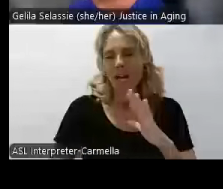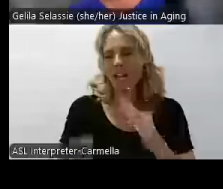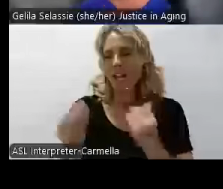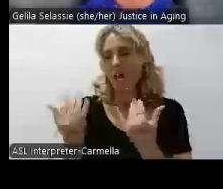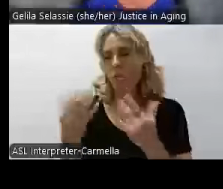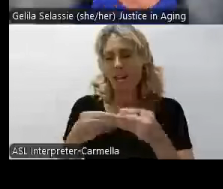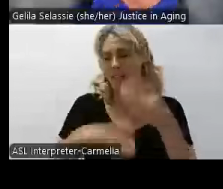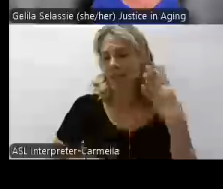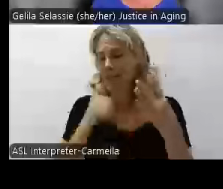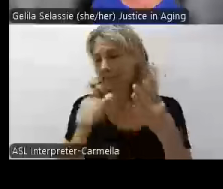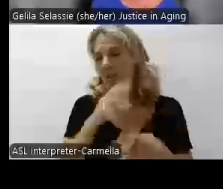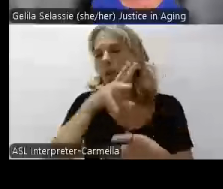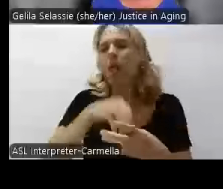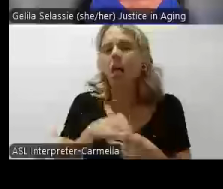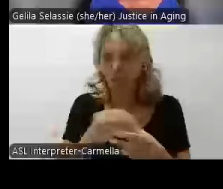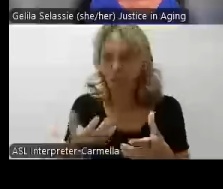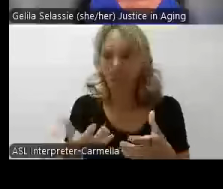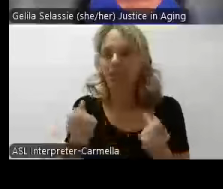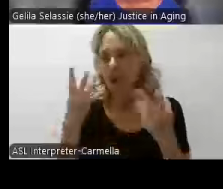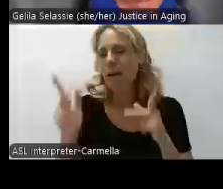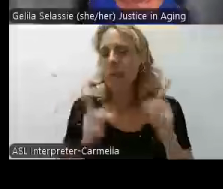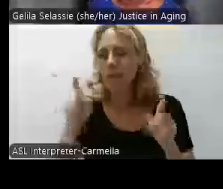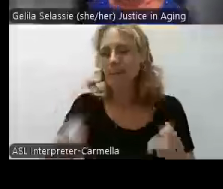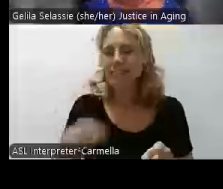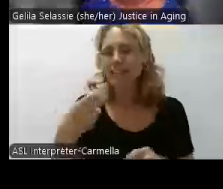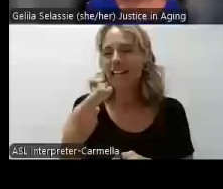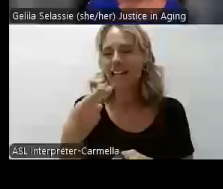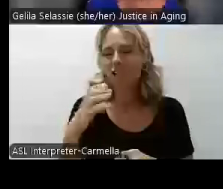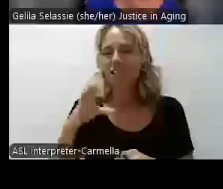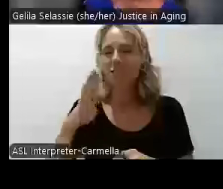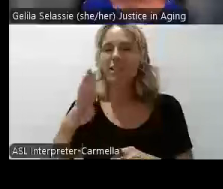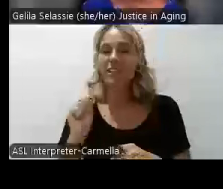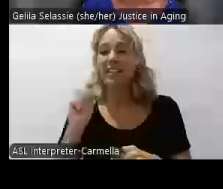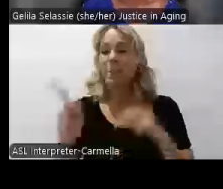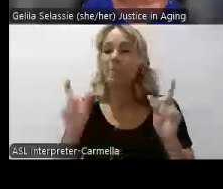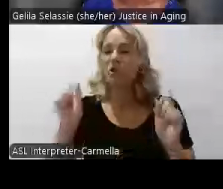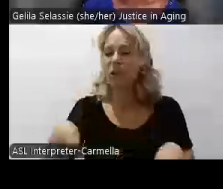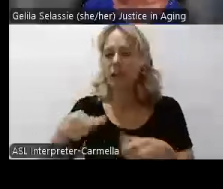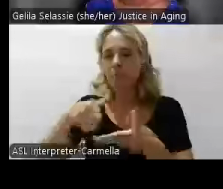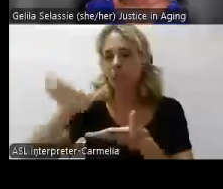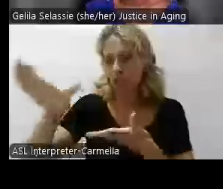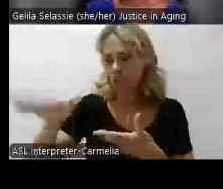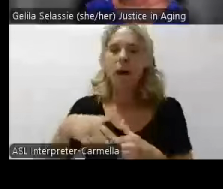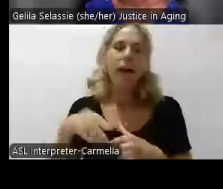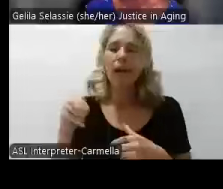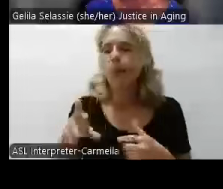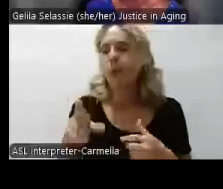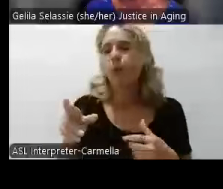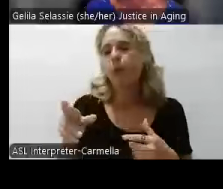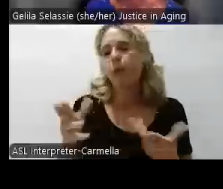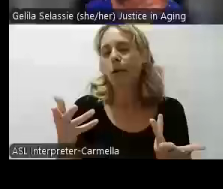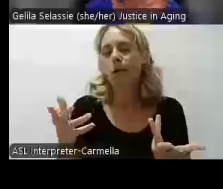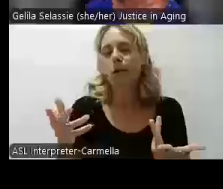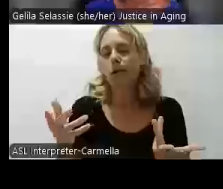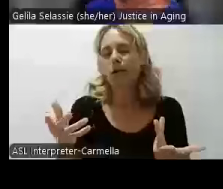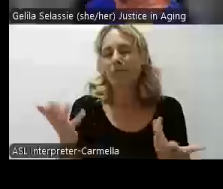lists don't fully capture the amount of people who might need HCBS, because people can be turned away or made despondent by the